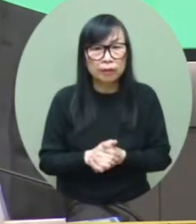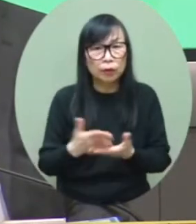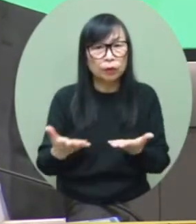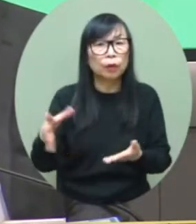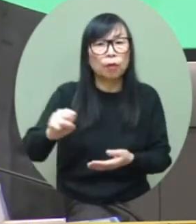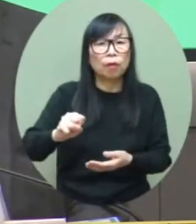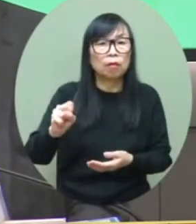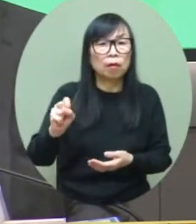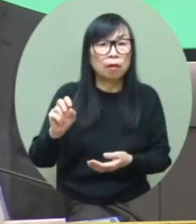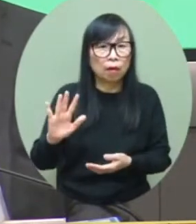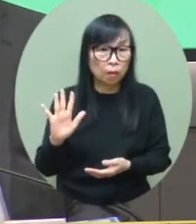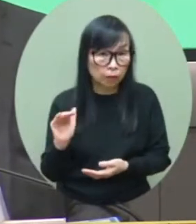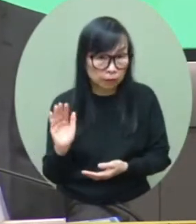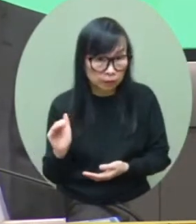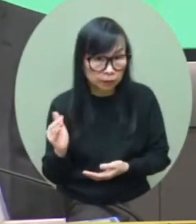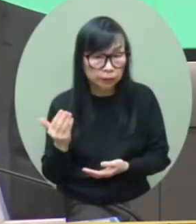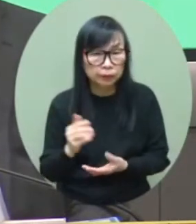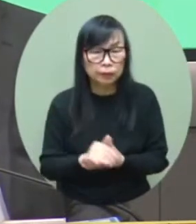on.